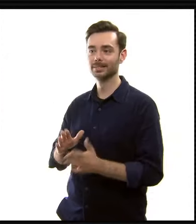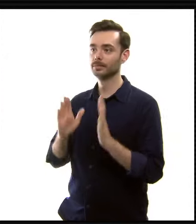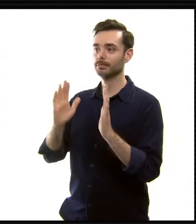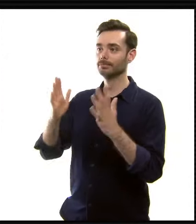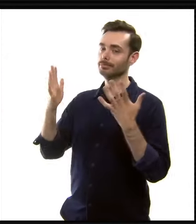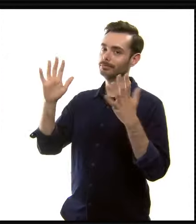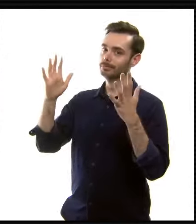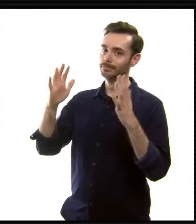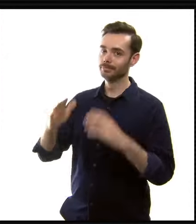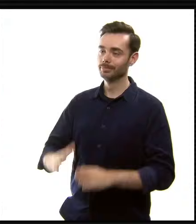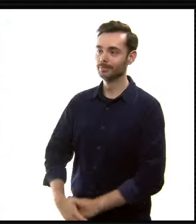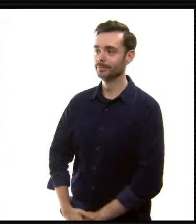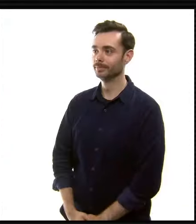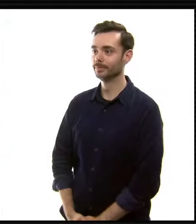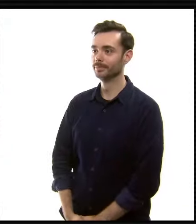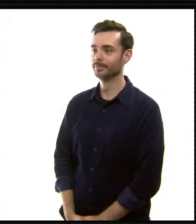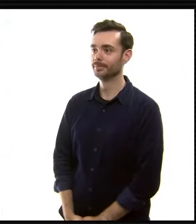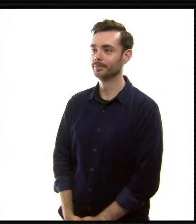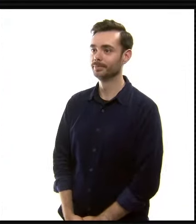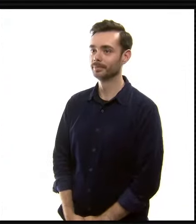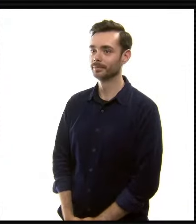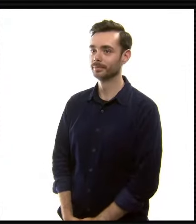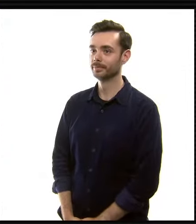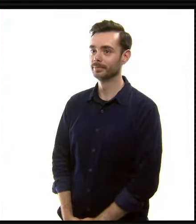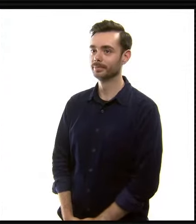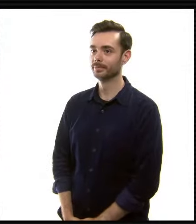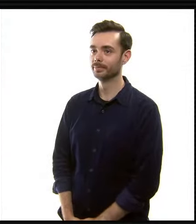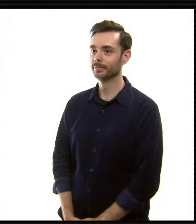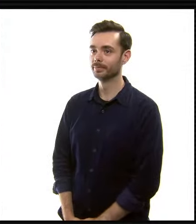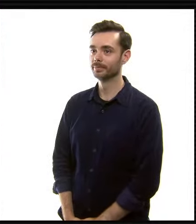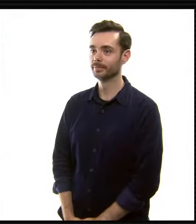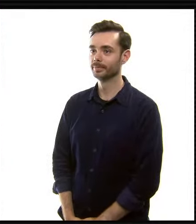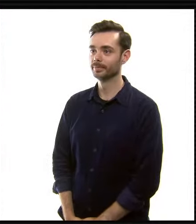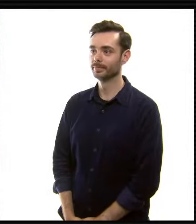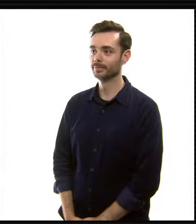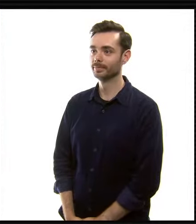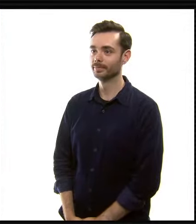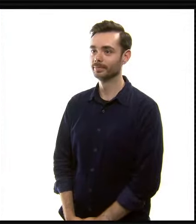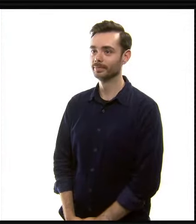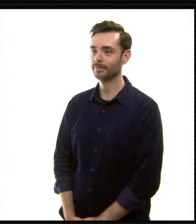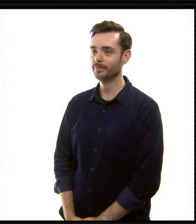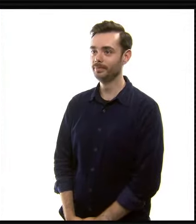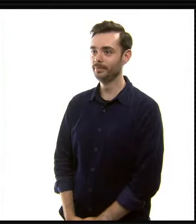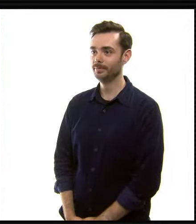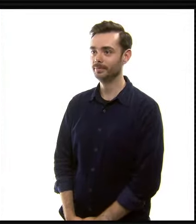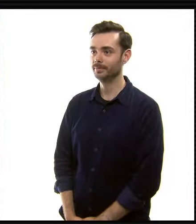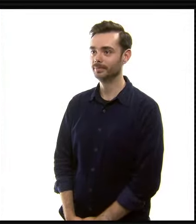and Madison. Oh, it's the music, it's the drama, it's happening.